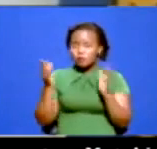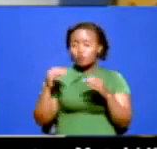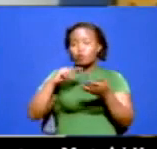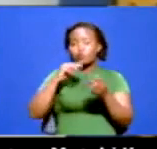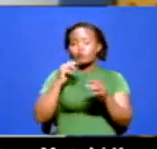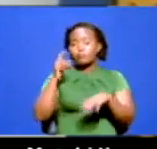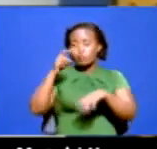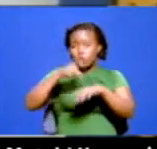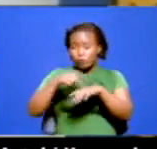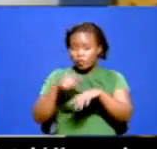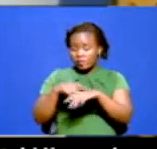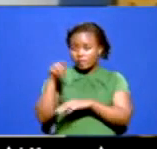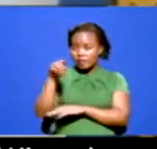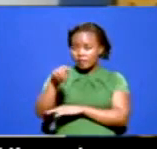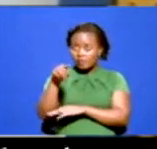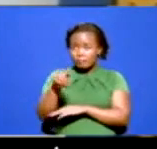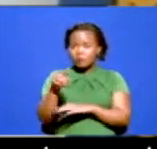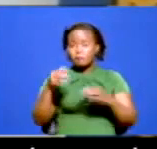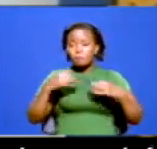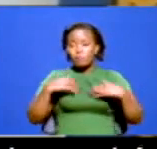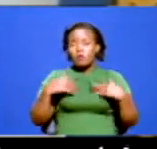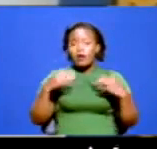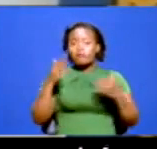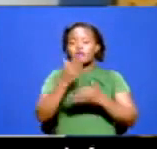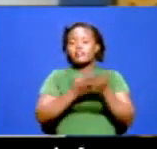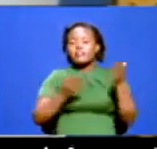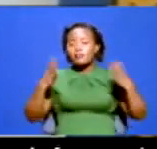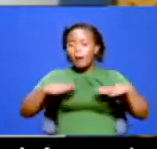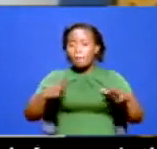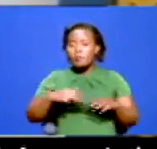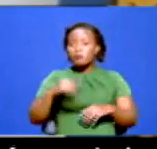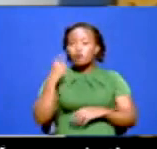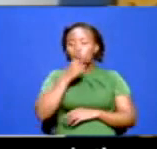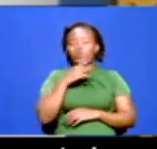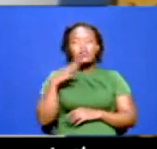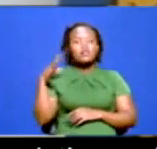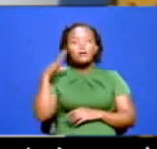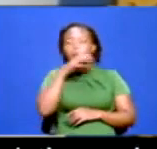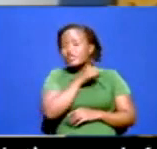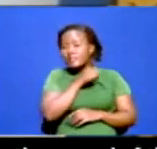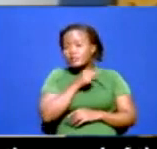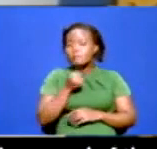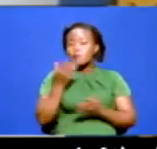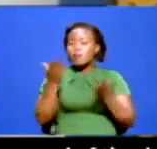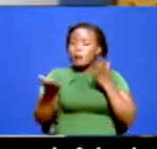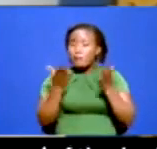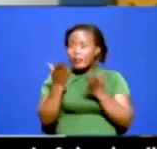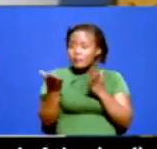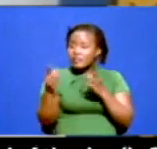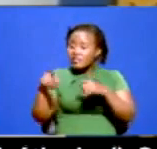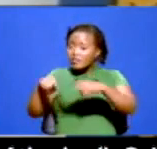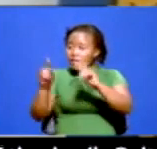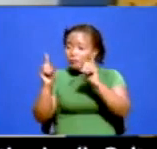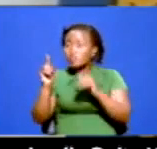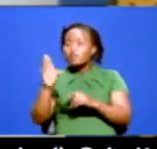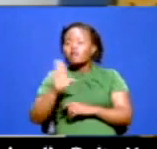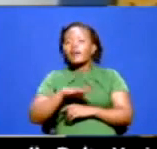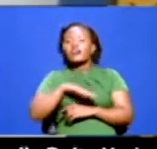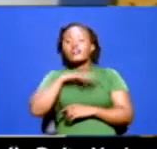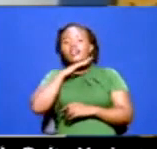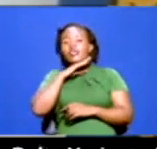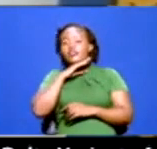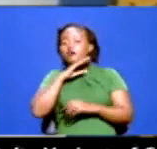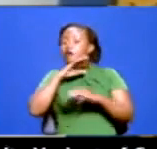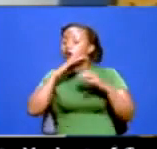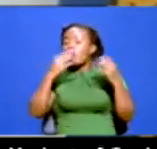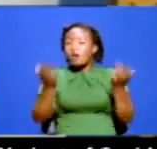you get people who will be missing in action. Either those people are dead, or